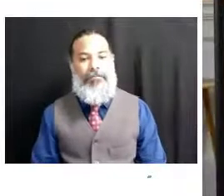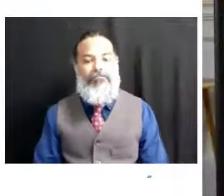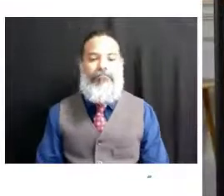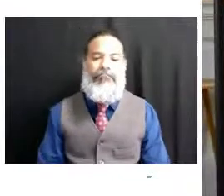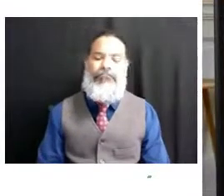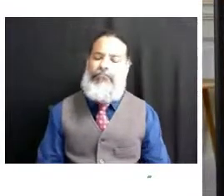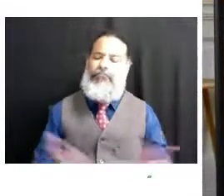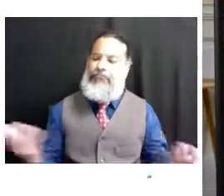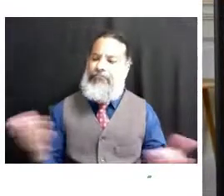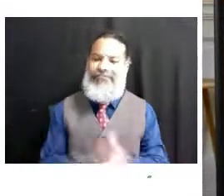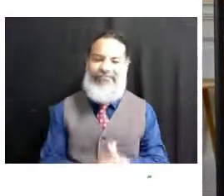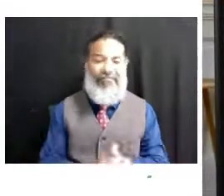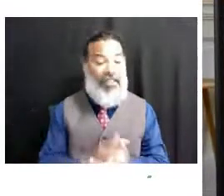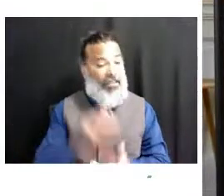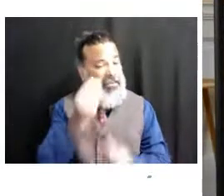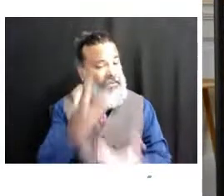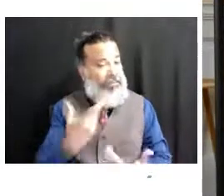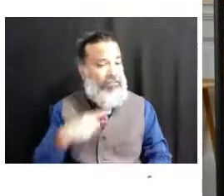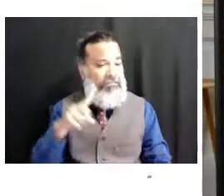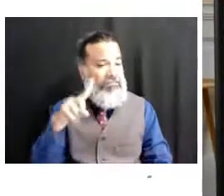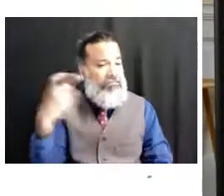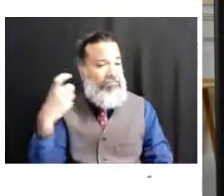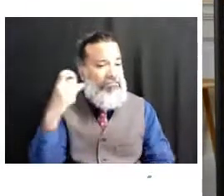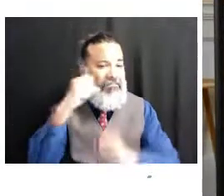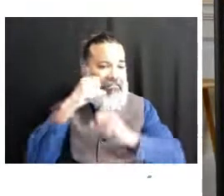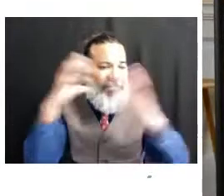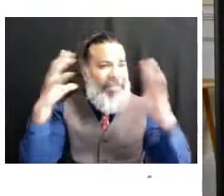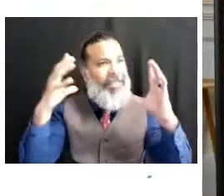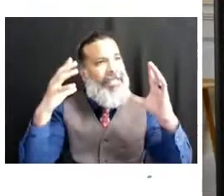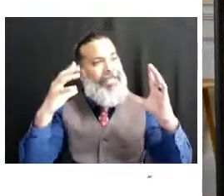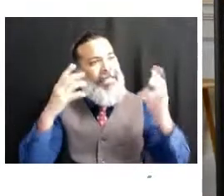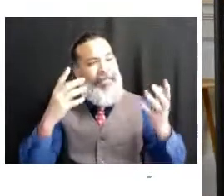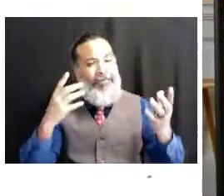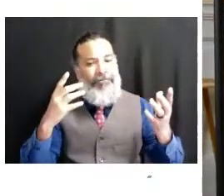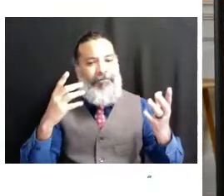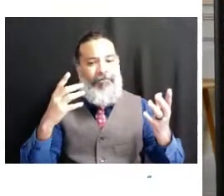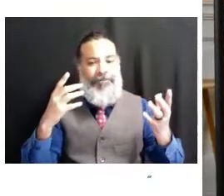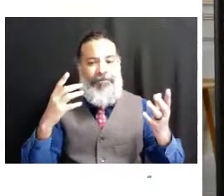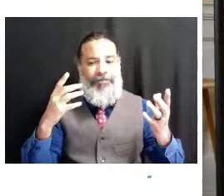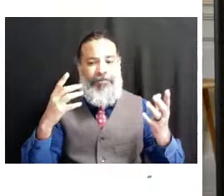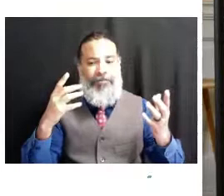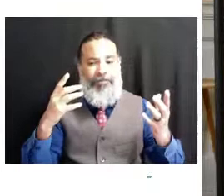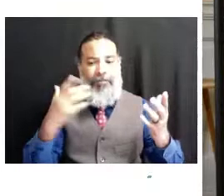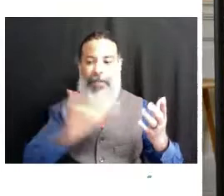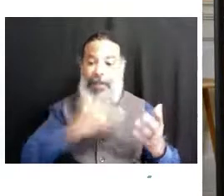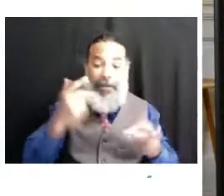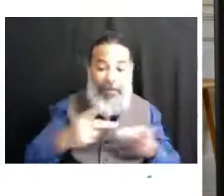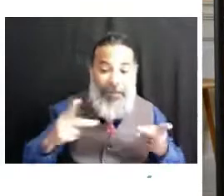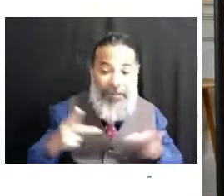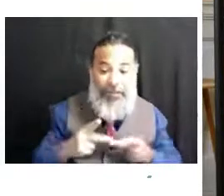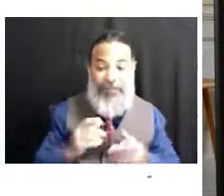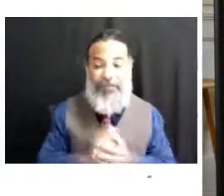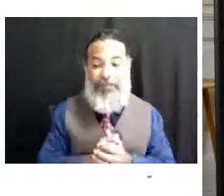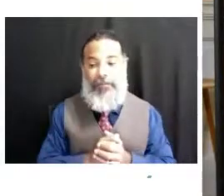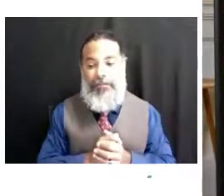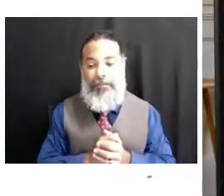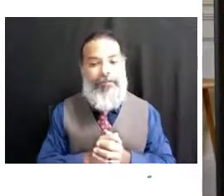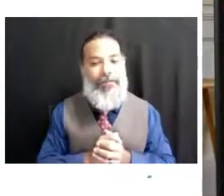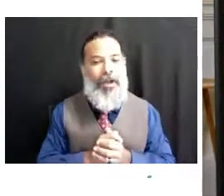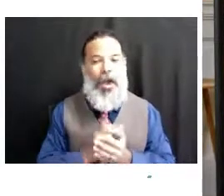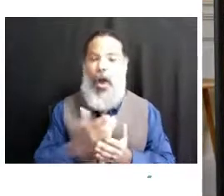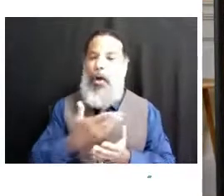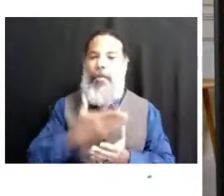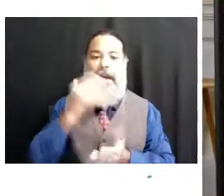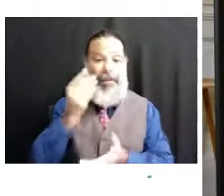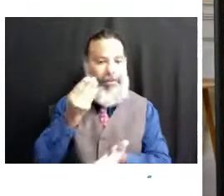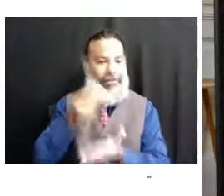I can't imagine a better place and a better sponsor